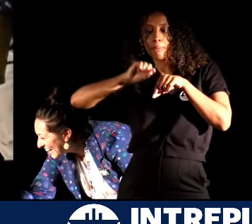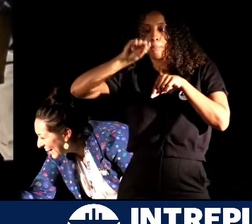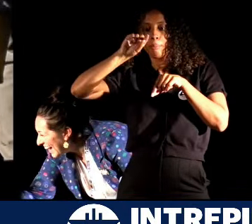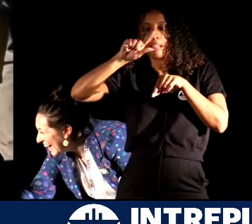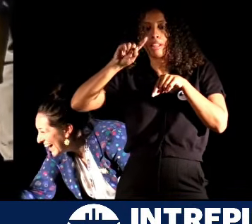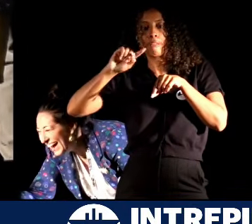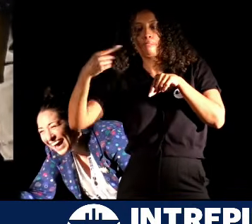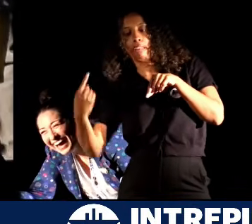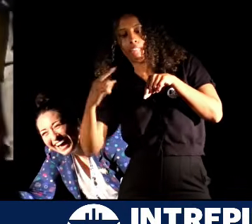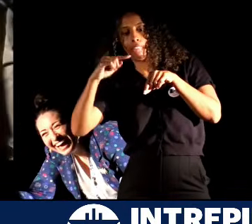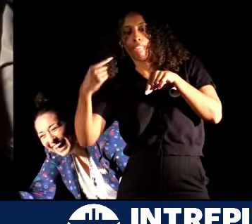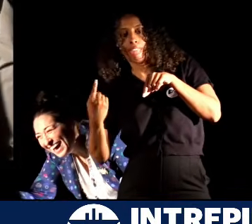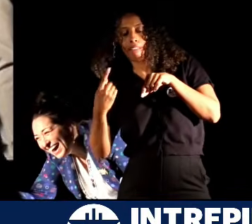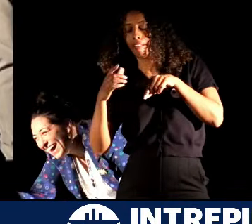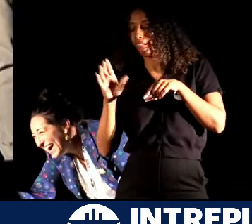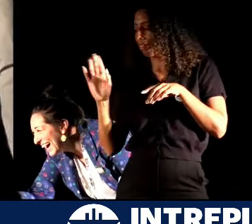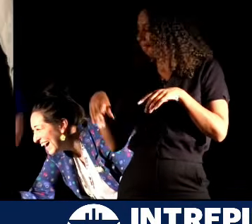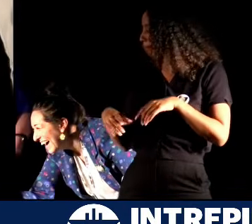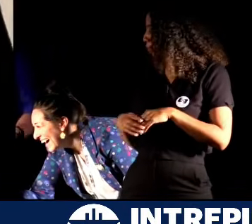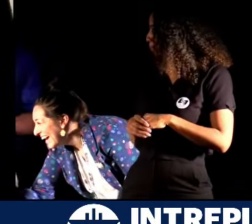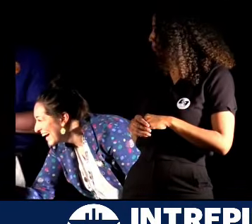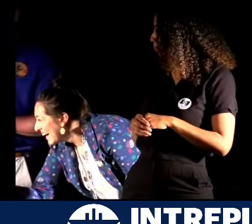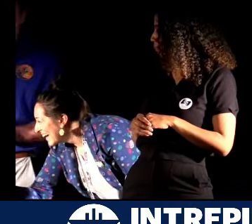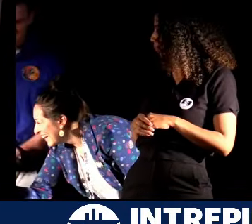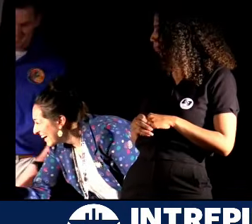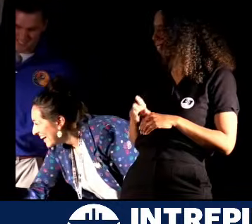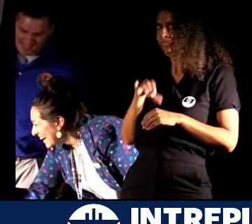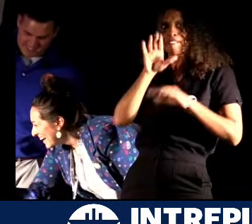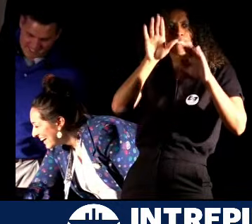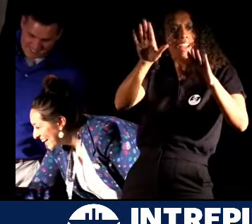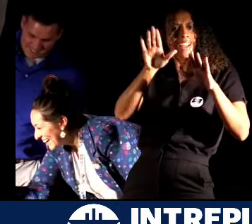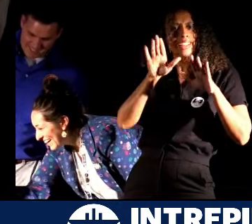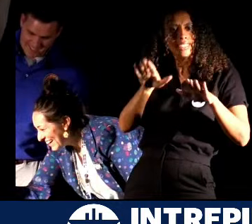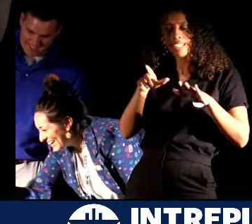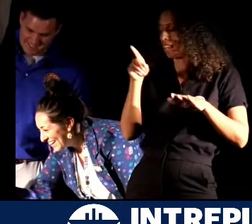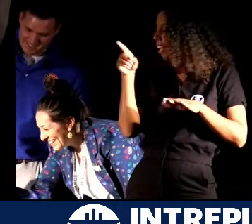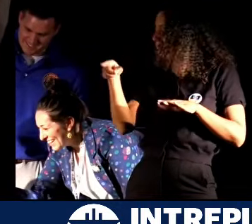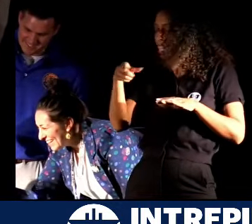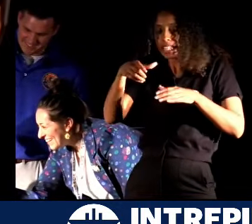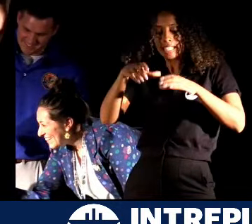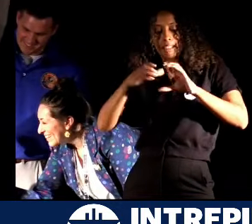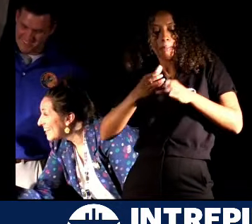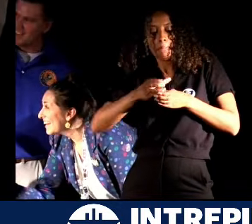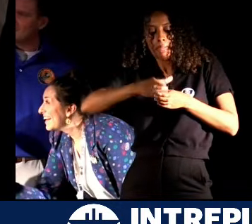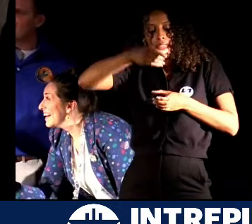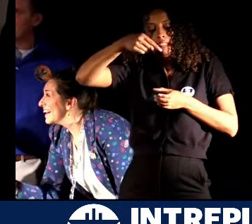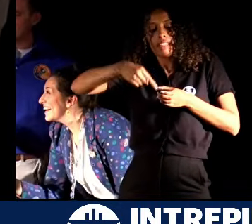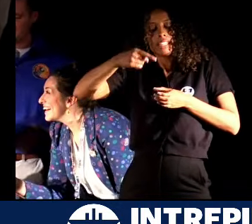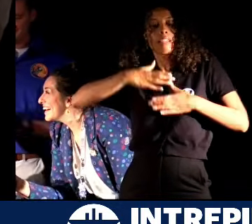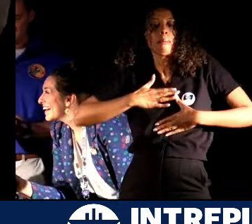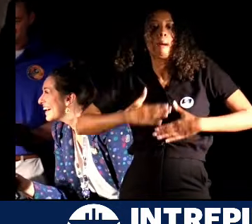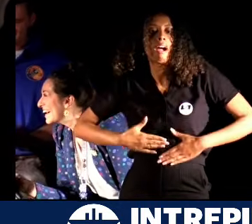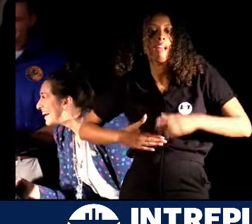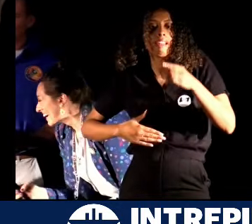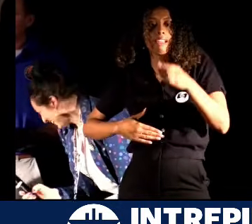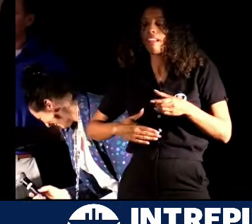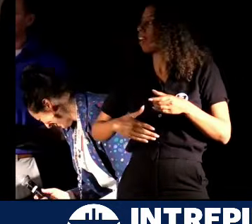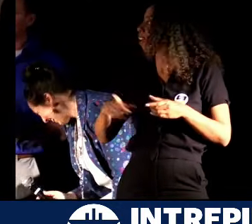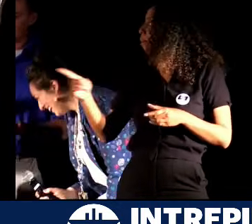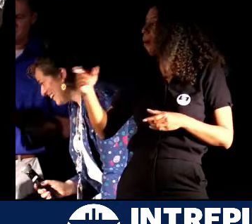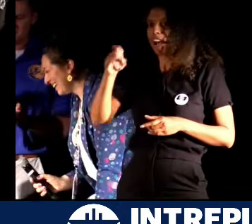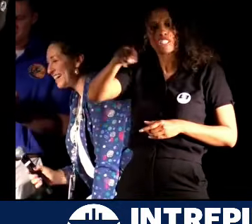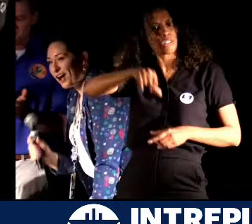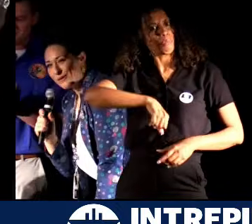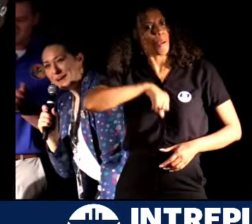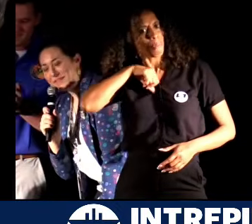off. It's a That's fantastic. And that's the body. I mean, you should be really proud